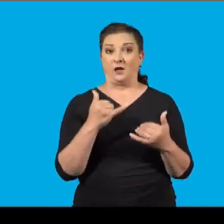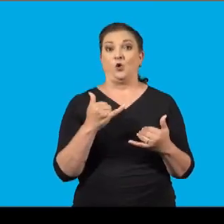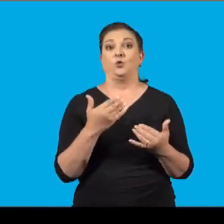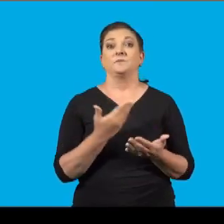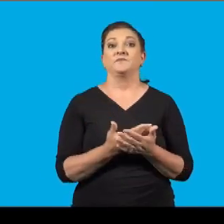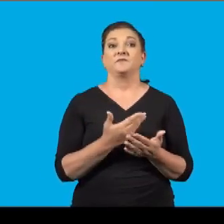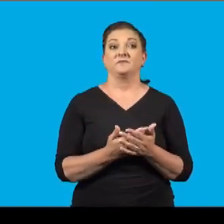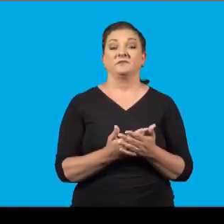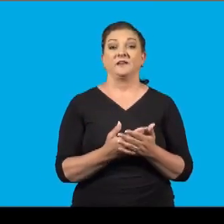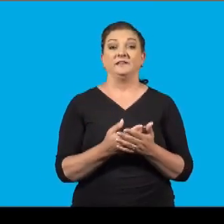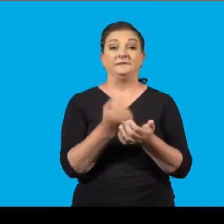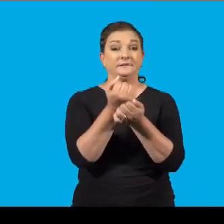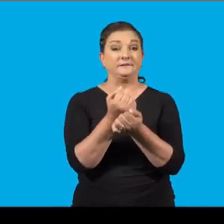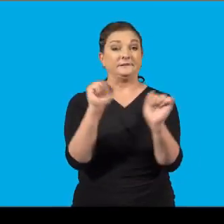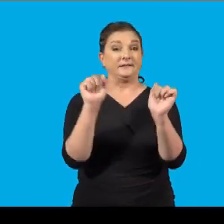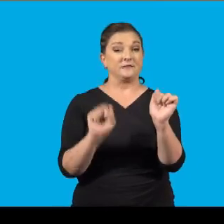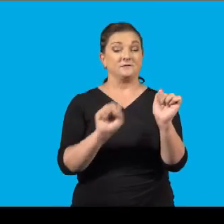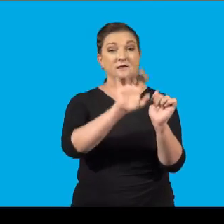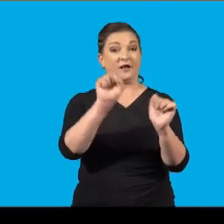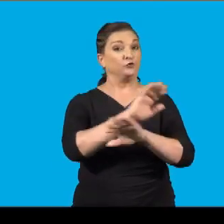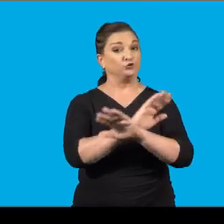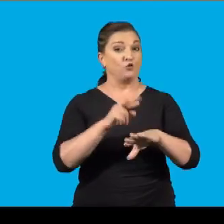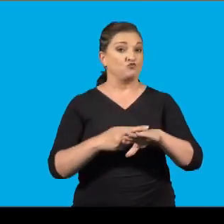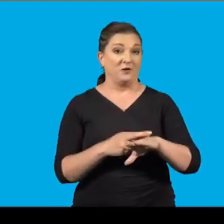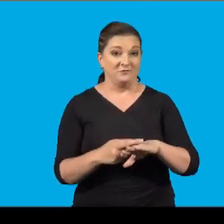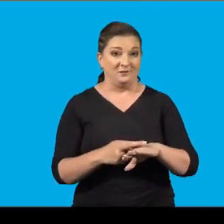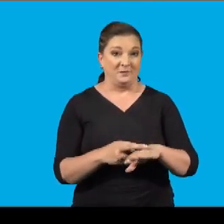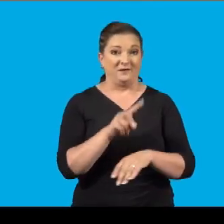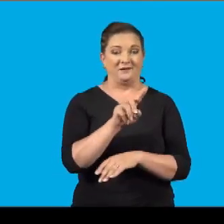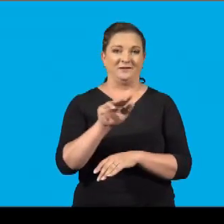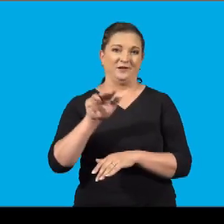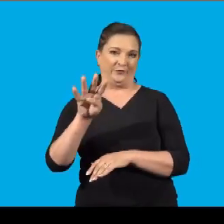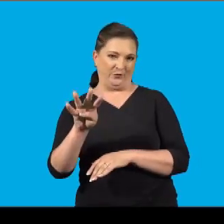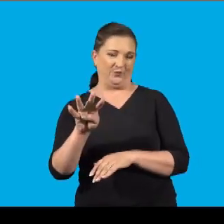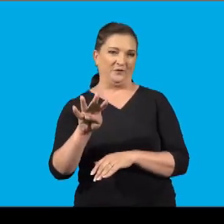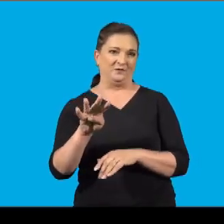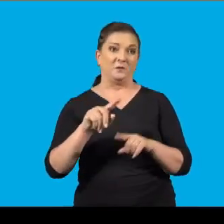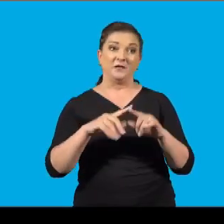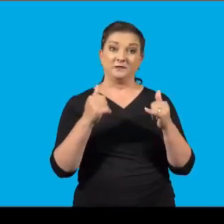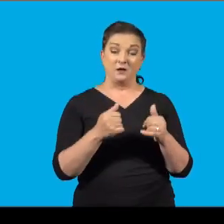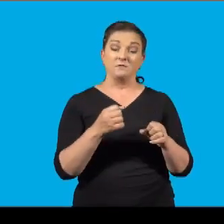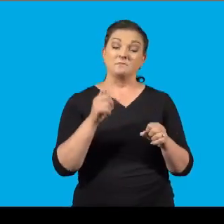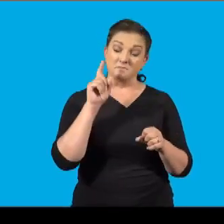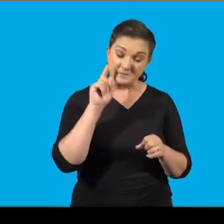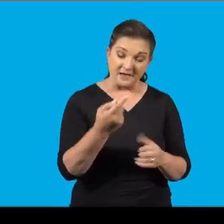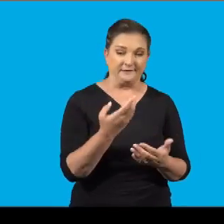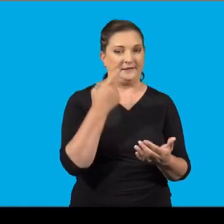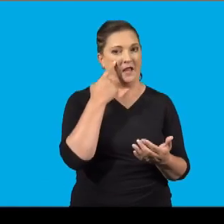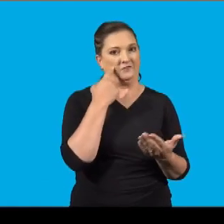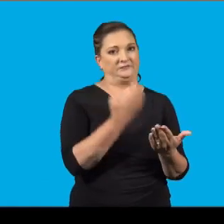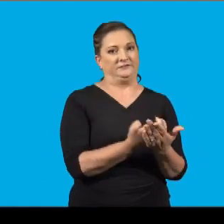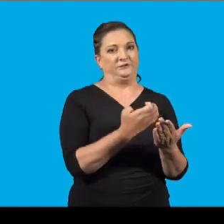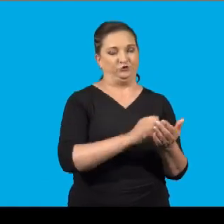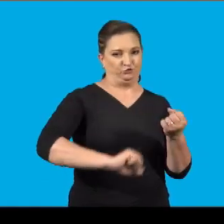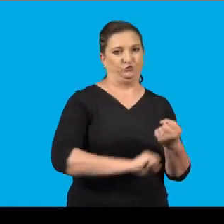a non-racial democratic South Africa. Remember to use relevant evidence to